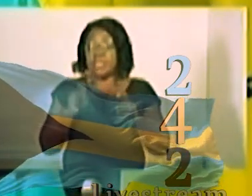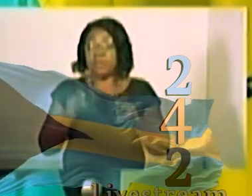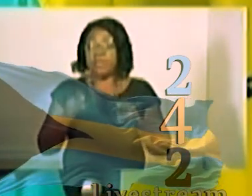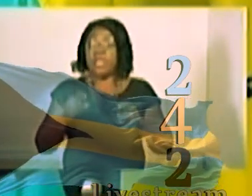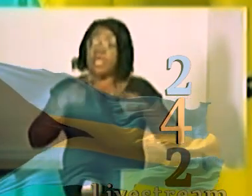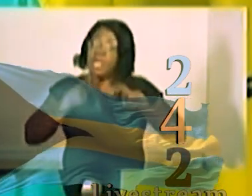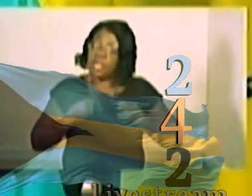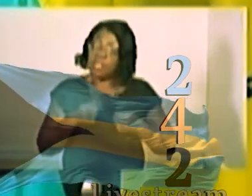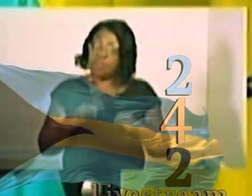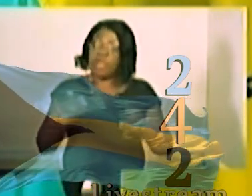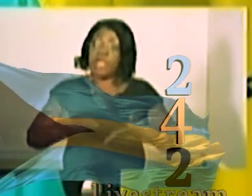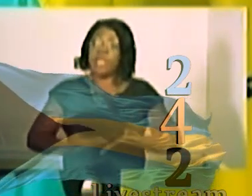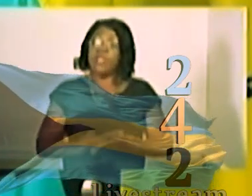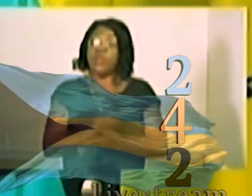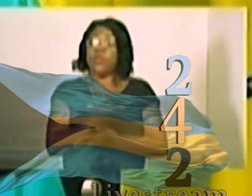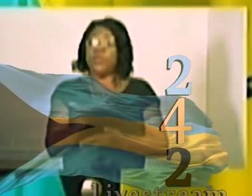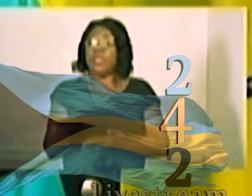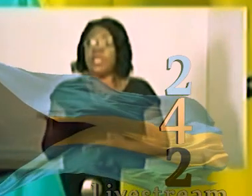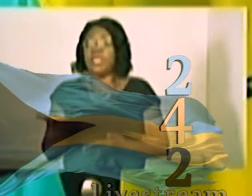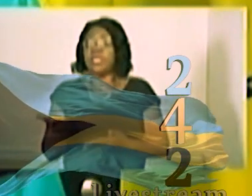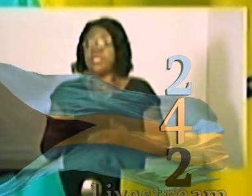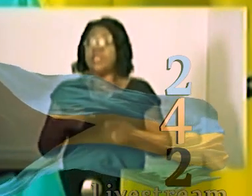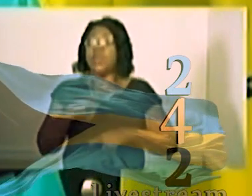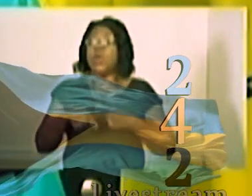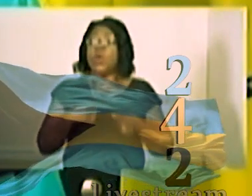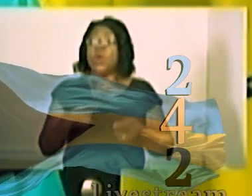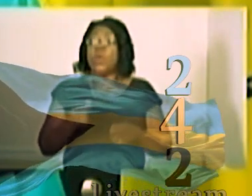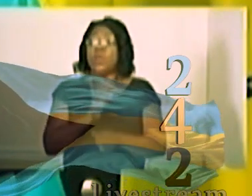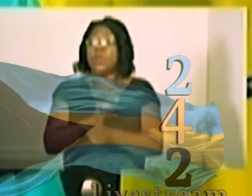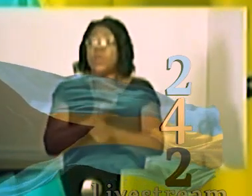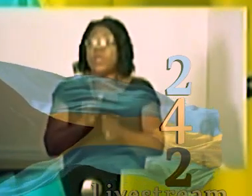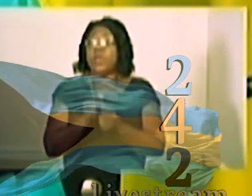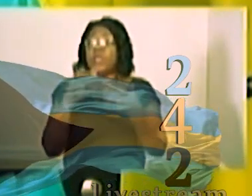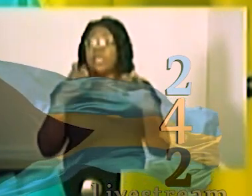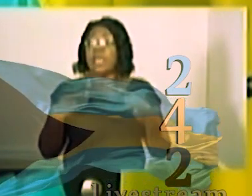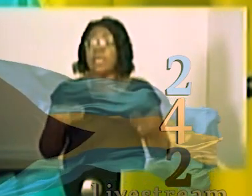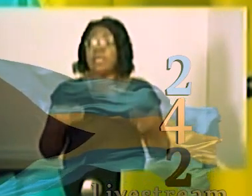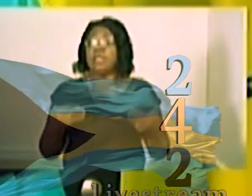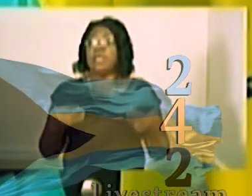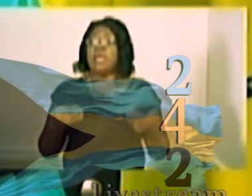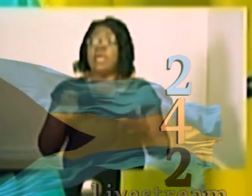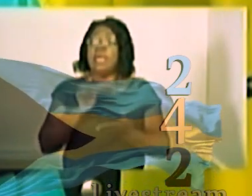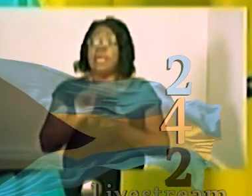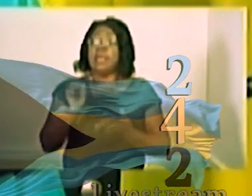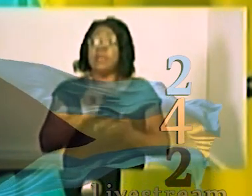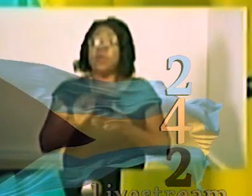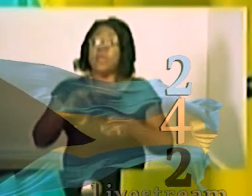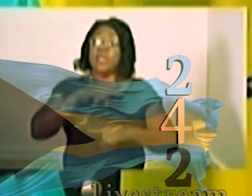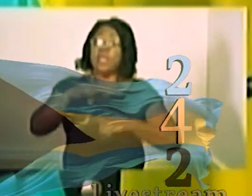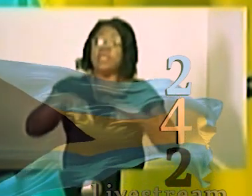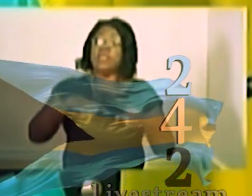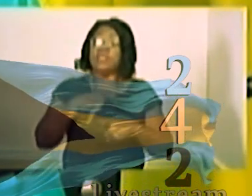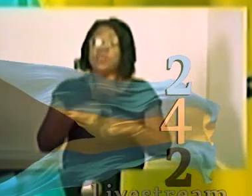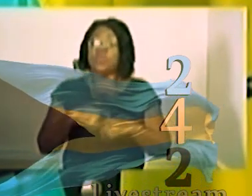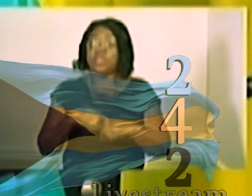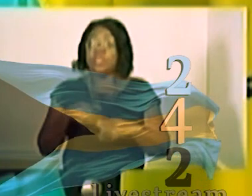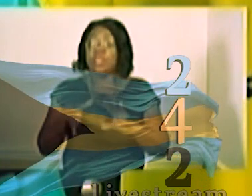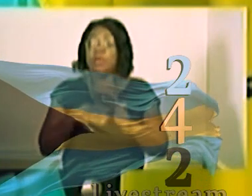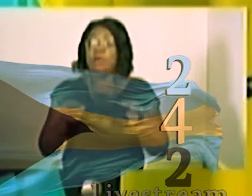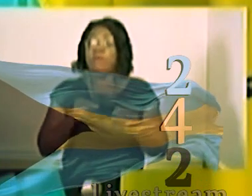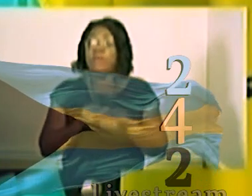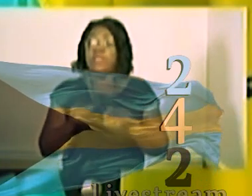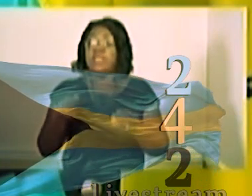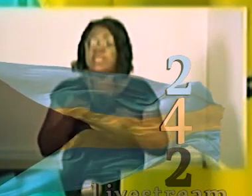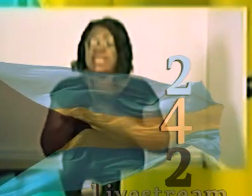measures in dealing with the health, economic, and social consequences of this deadly